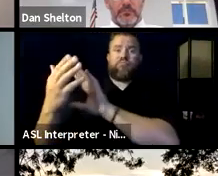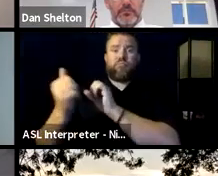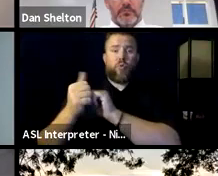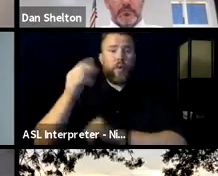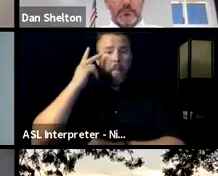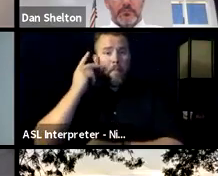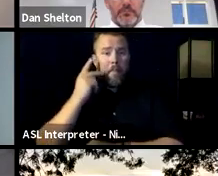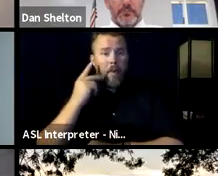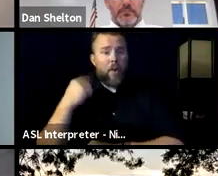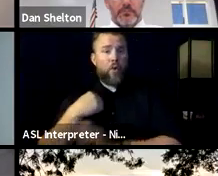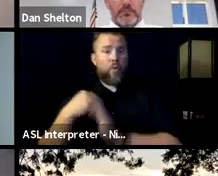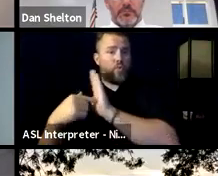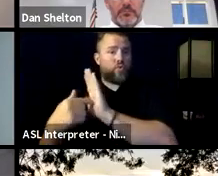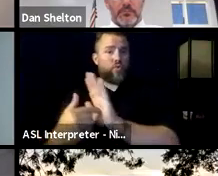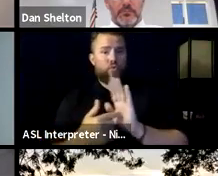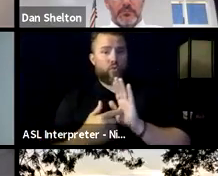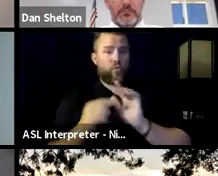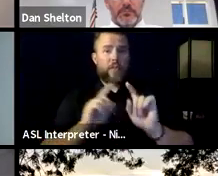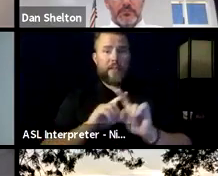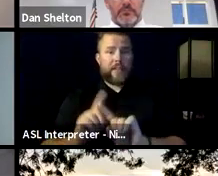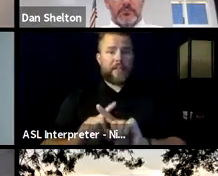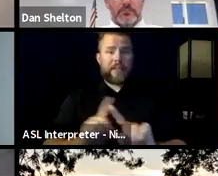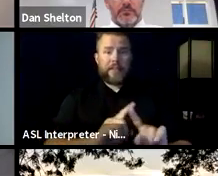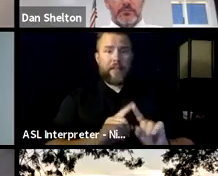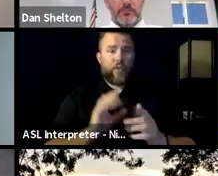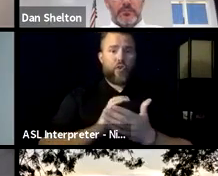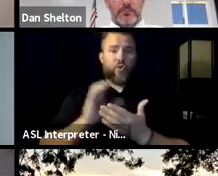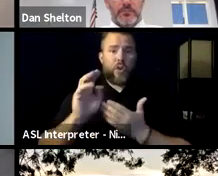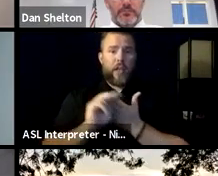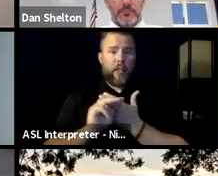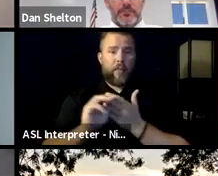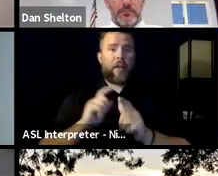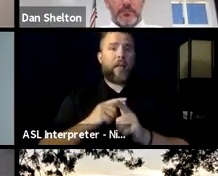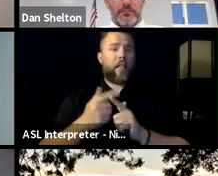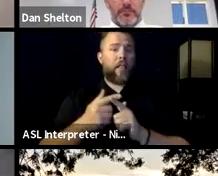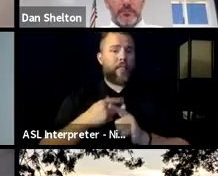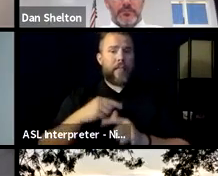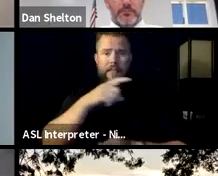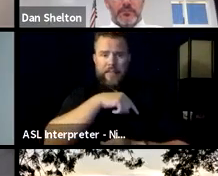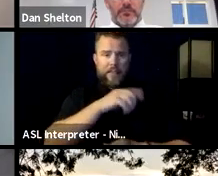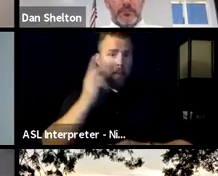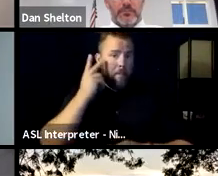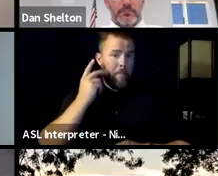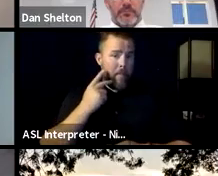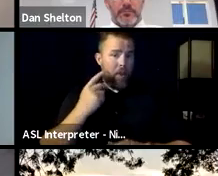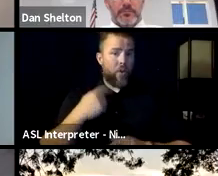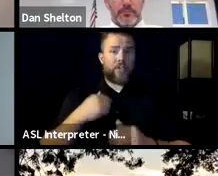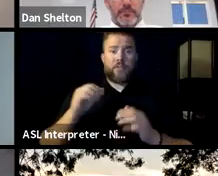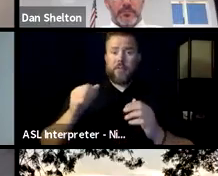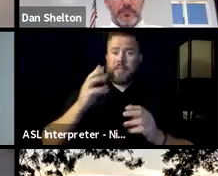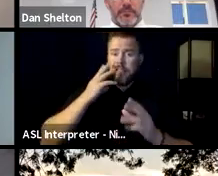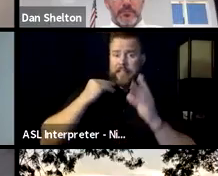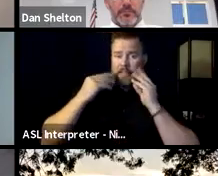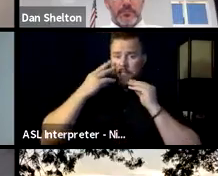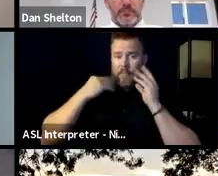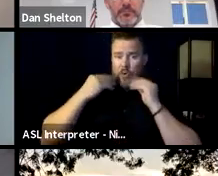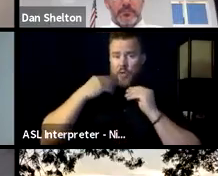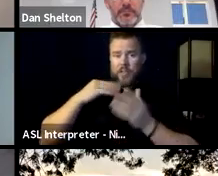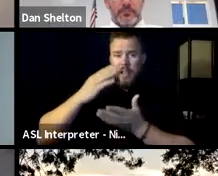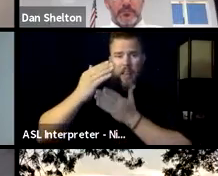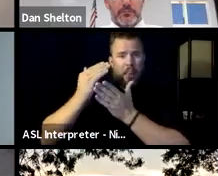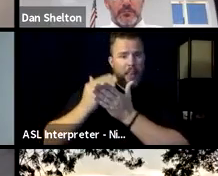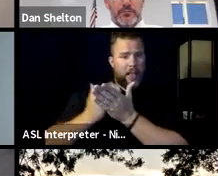them the different curriculums, letting them experience the lessons. We actually taught lessons to them in that space and we allowed them to